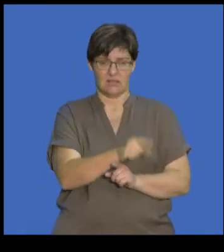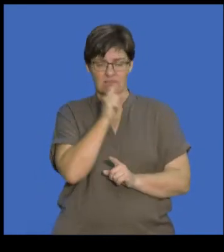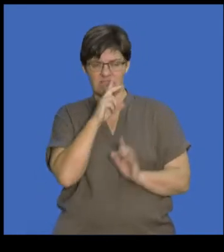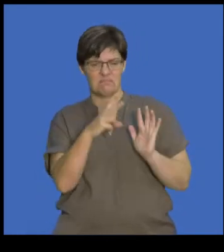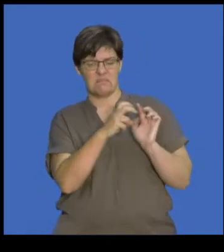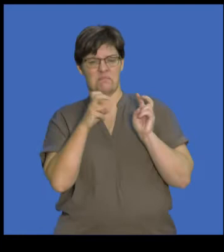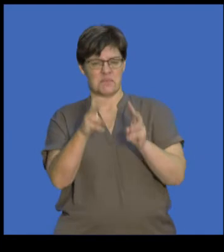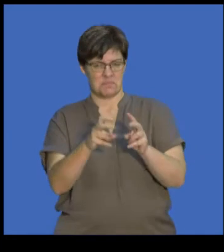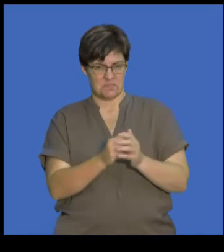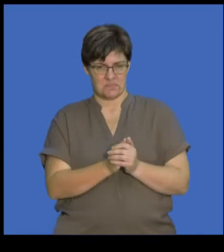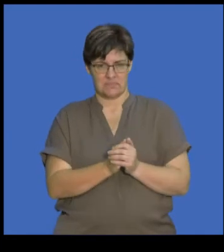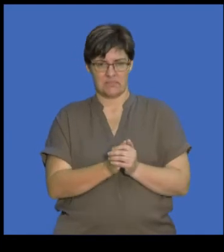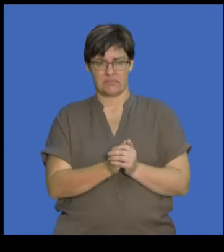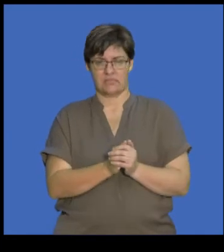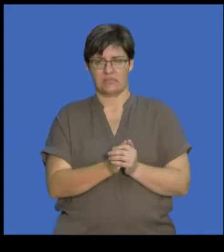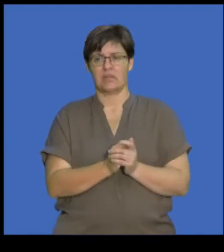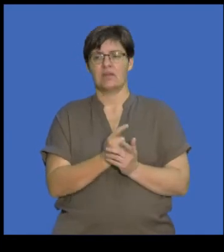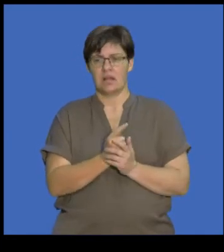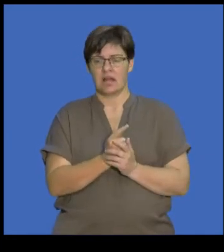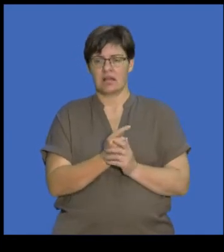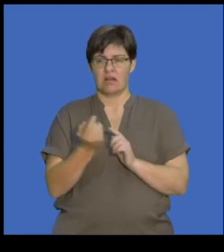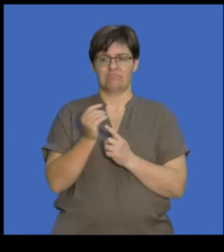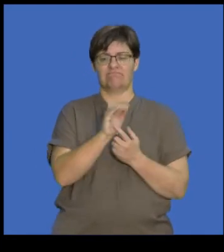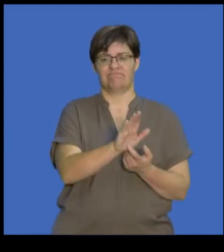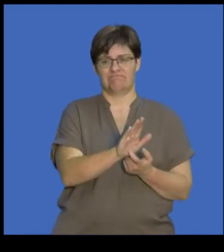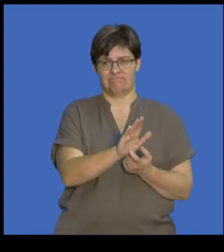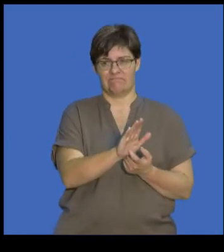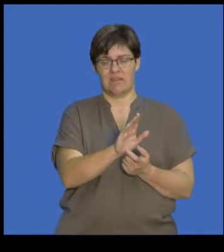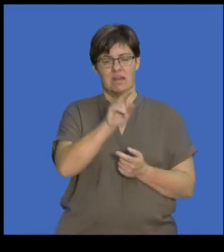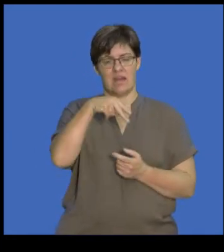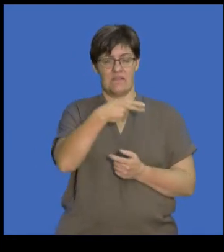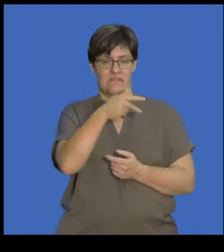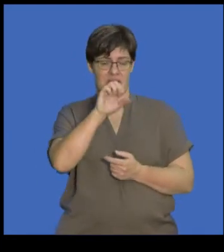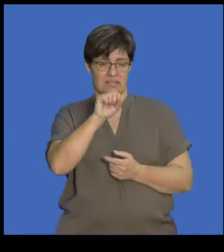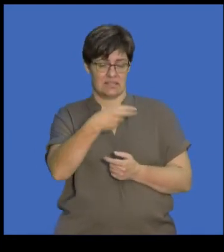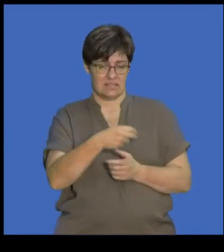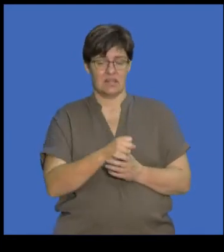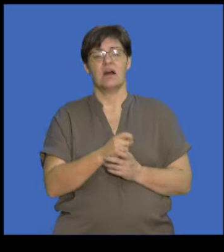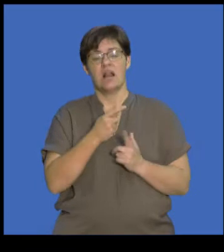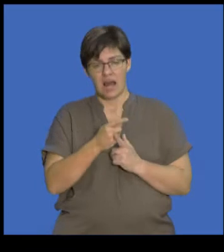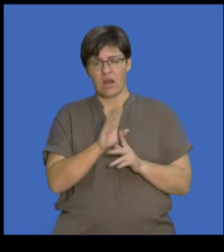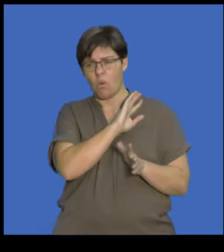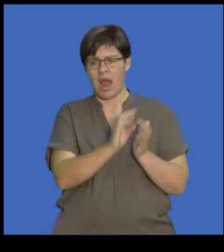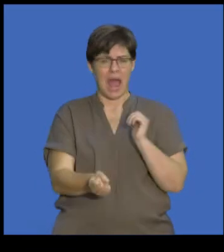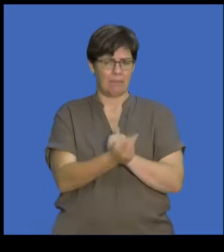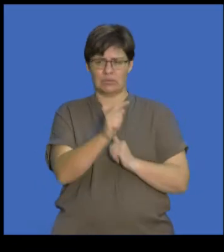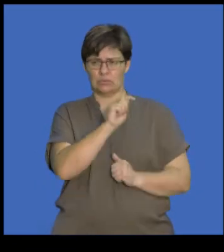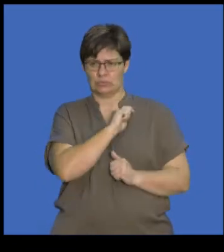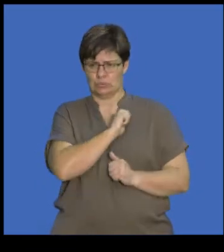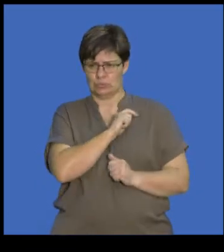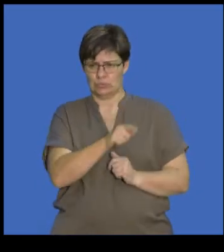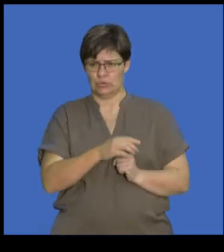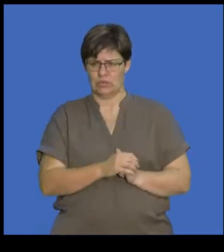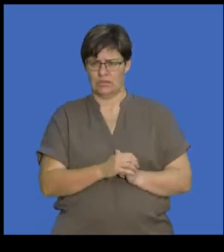from, the FET simulation, which actually, simulates what happens in an actual circuit. Now, if you look